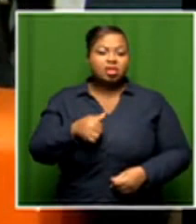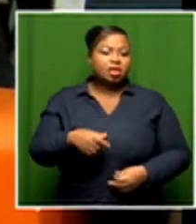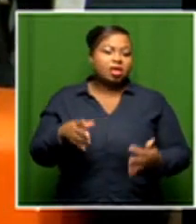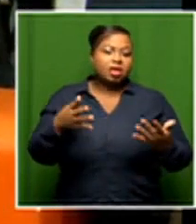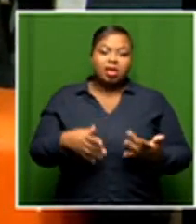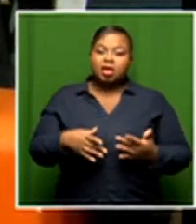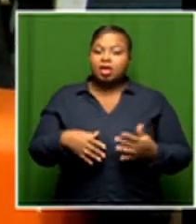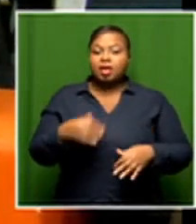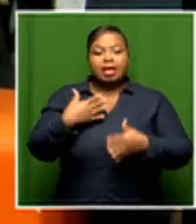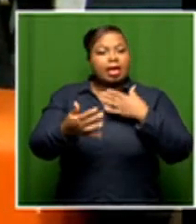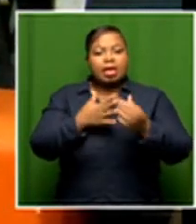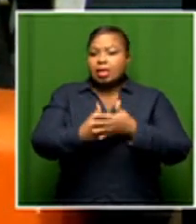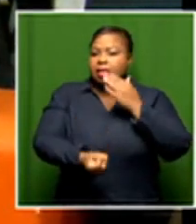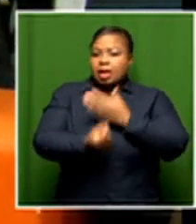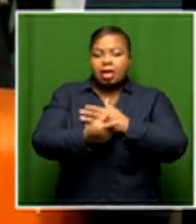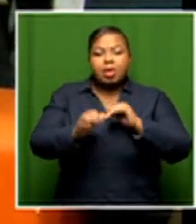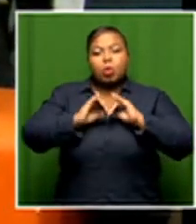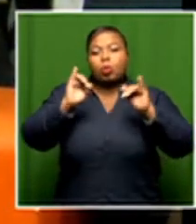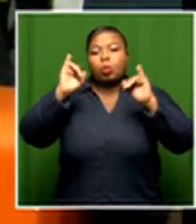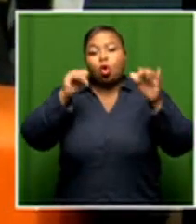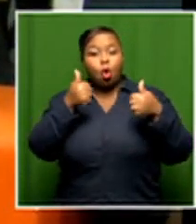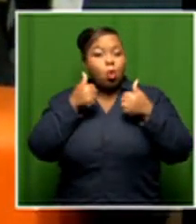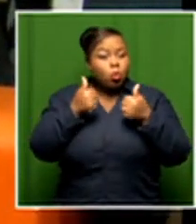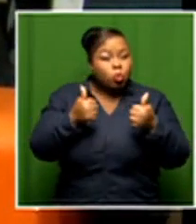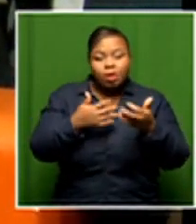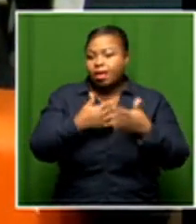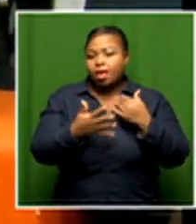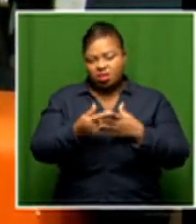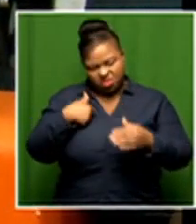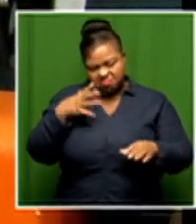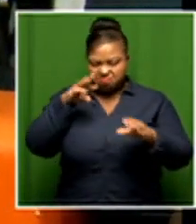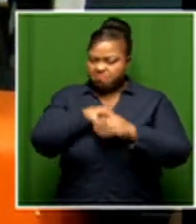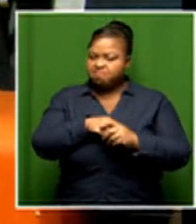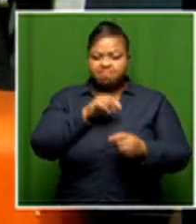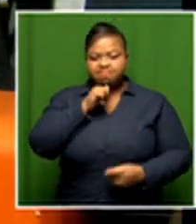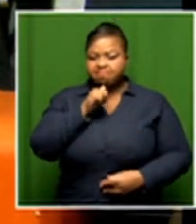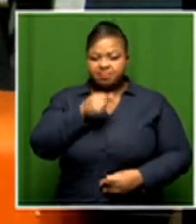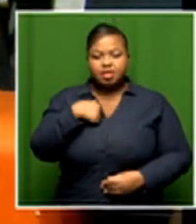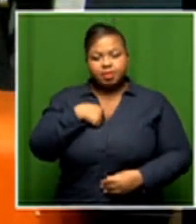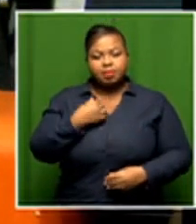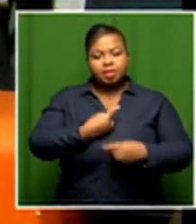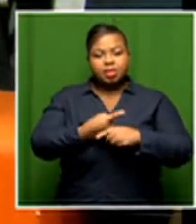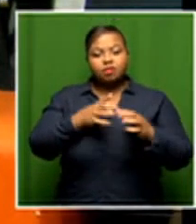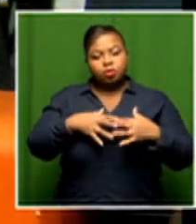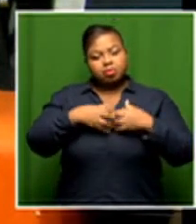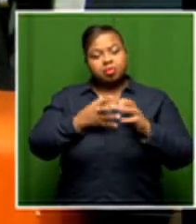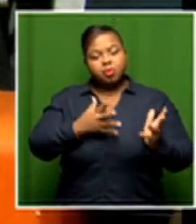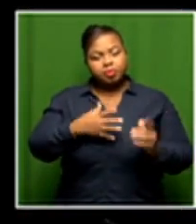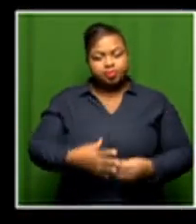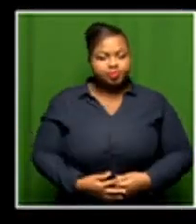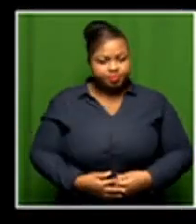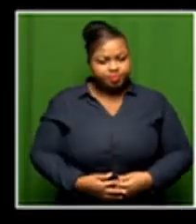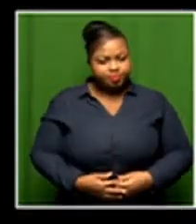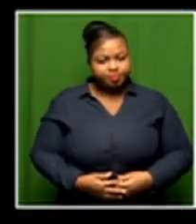warm, or whichever way or whichever day it is, but I just wanted to be a part of it and then really make myself and establish myself in the